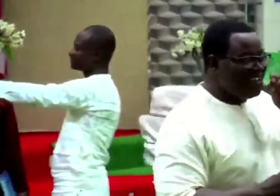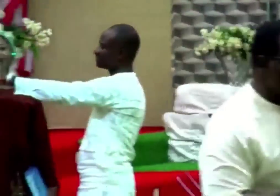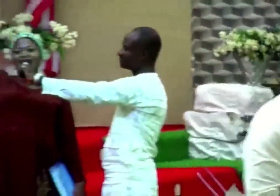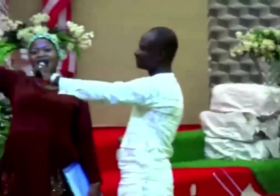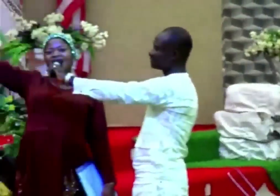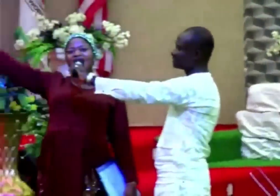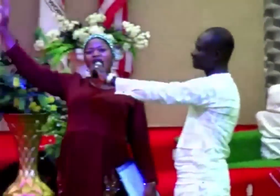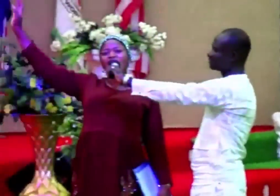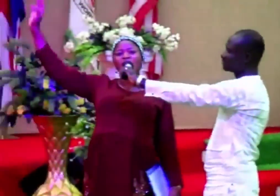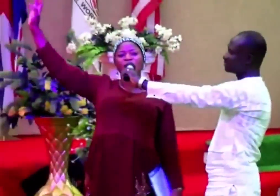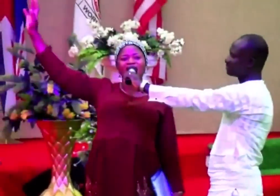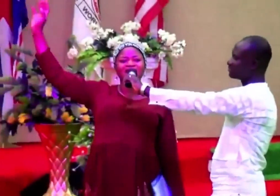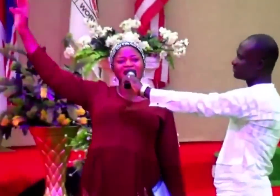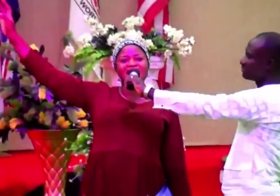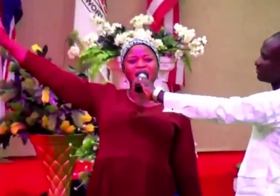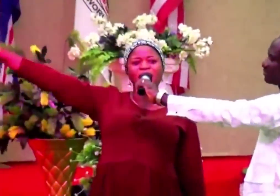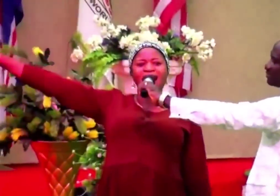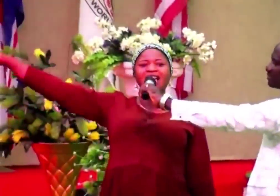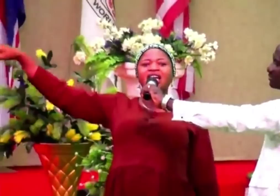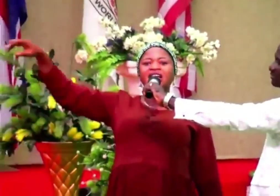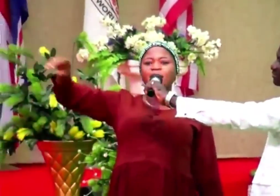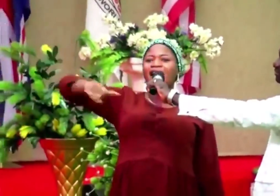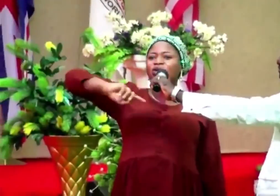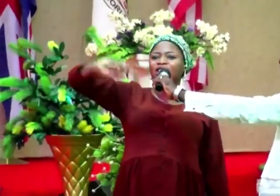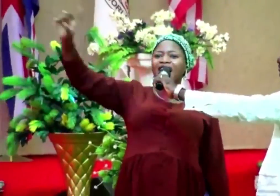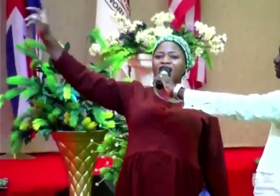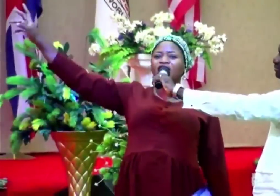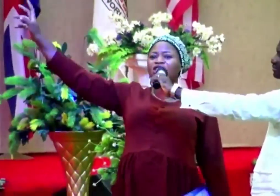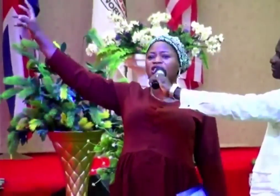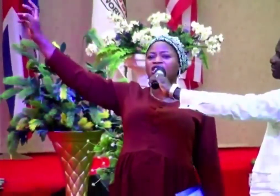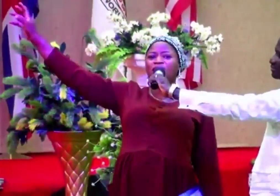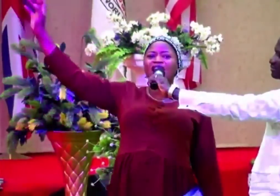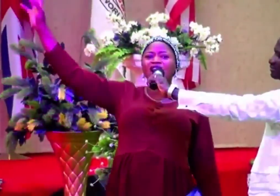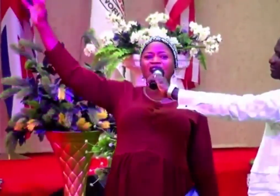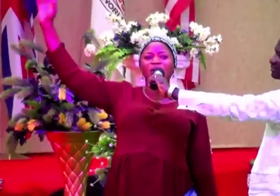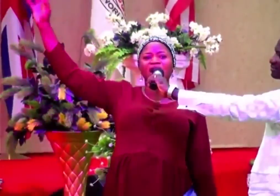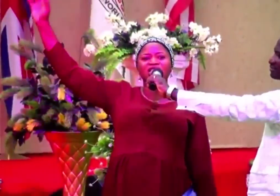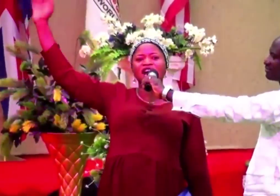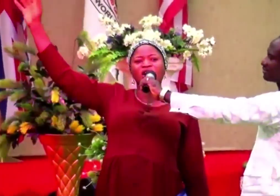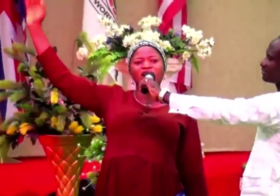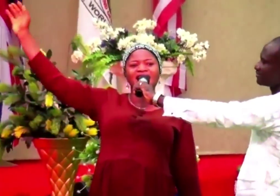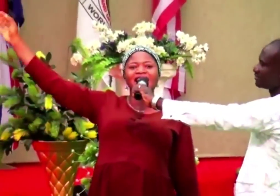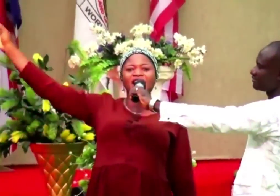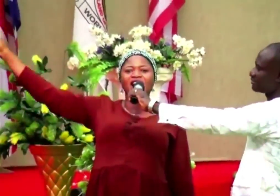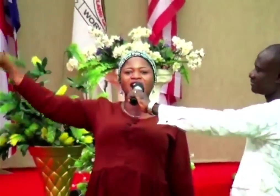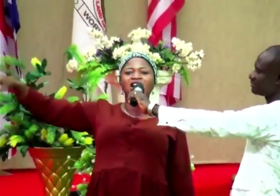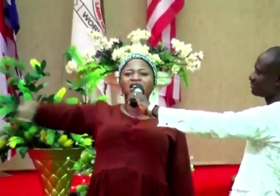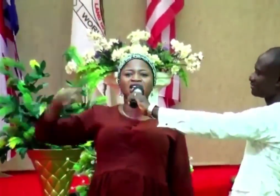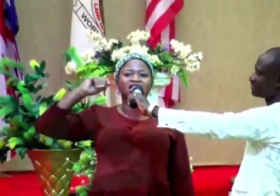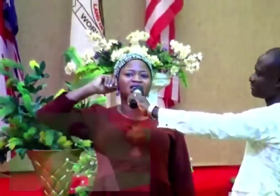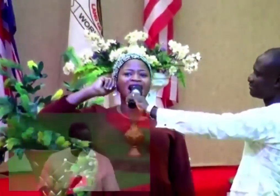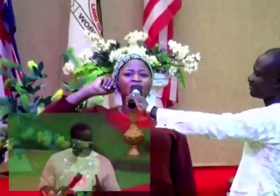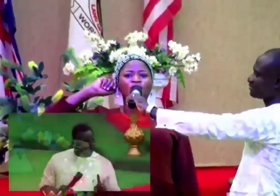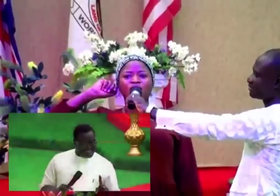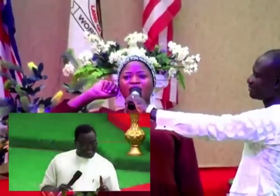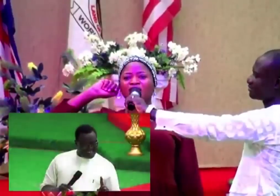to lelele olorun wa se nibe ibanuje ojo to ti pe olorun wa soro re dayo